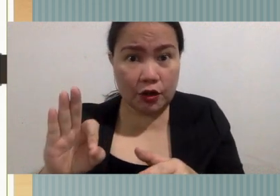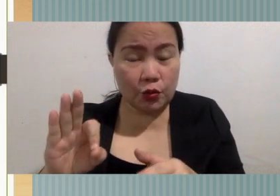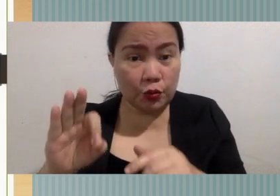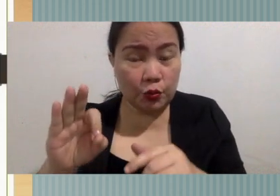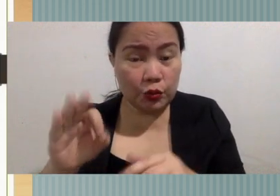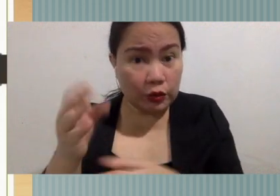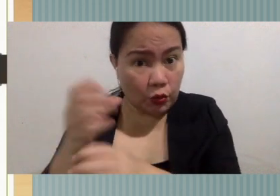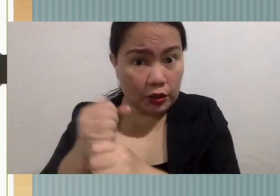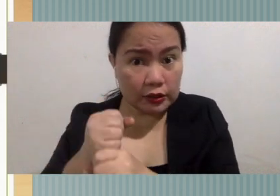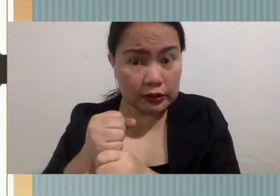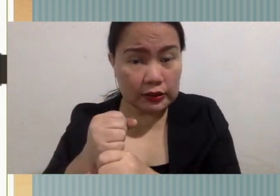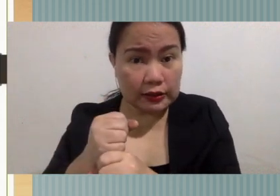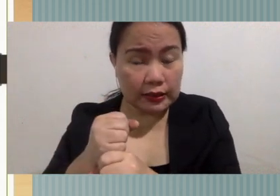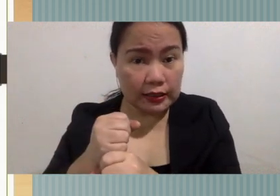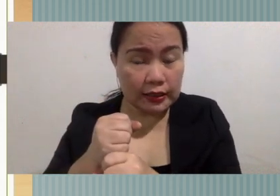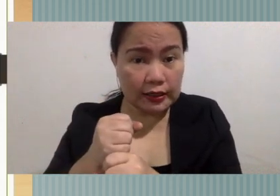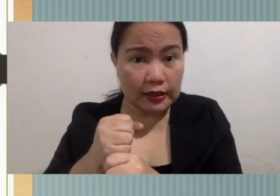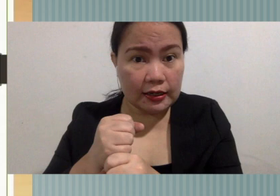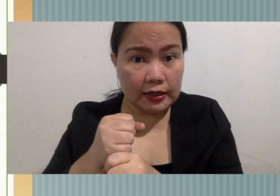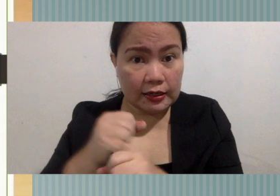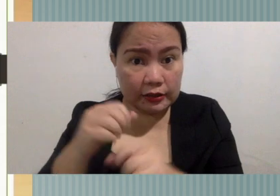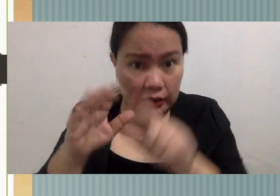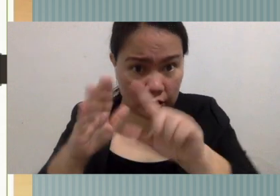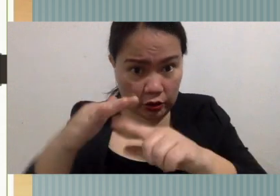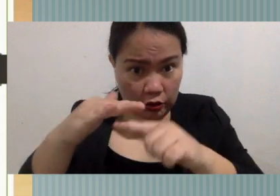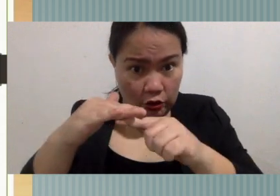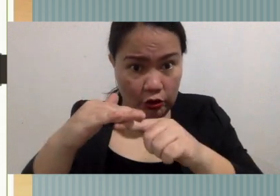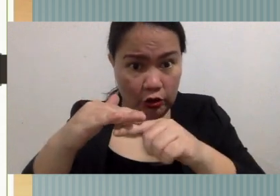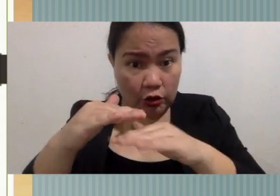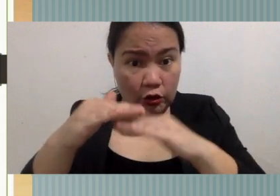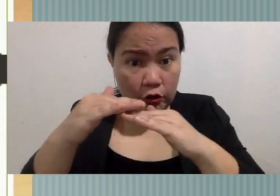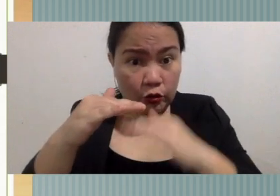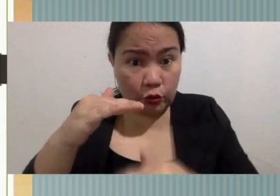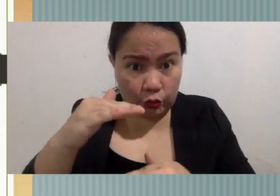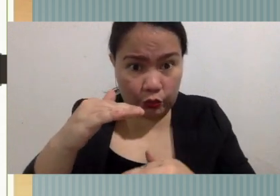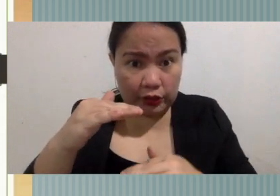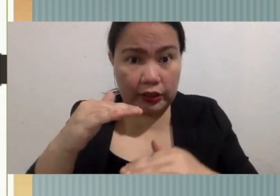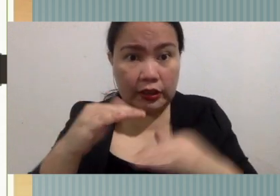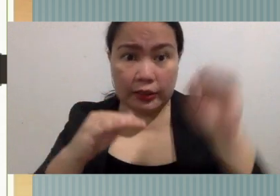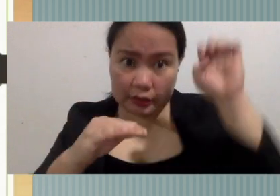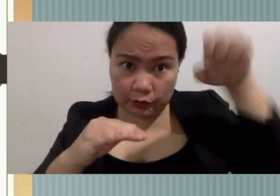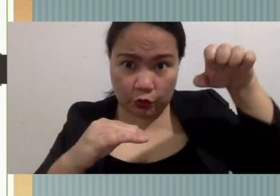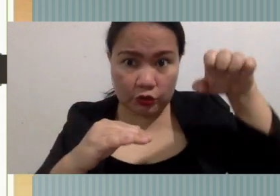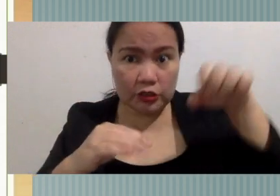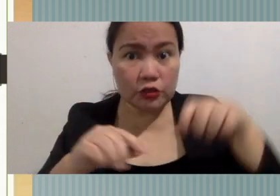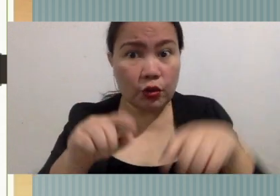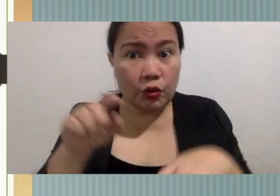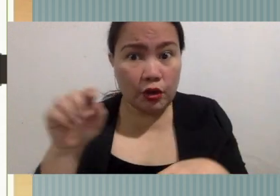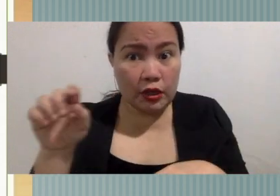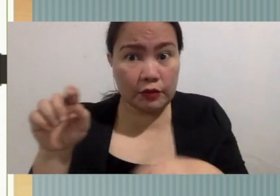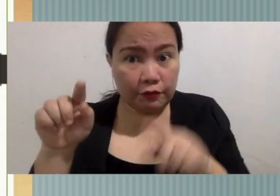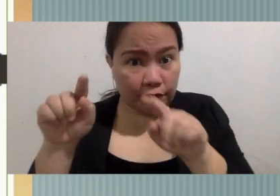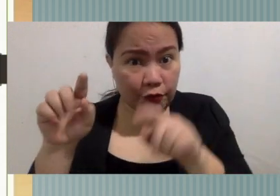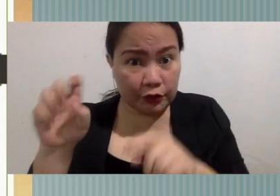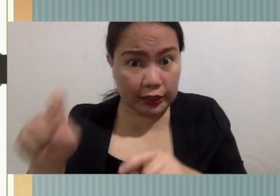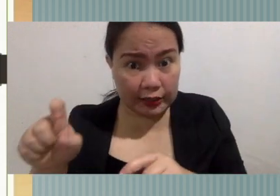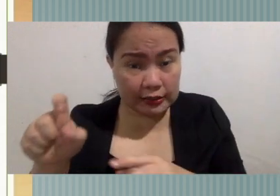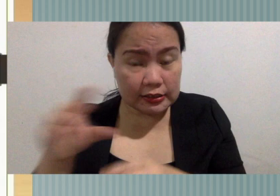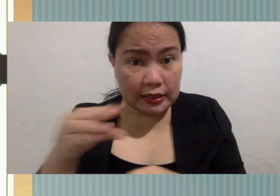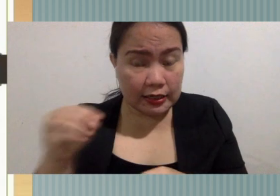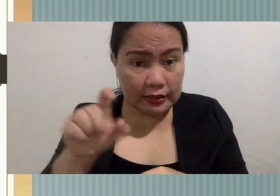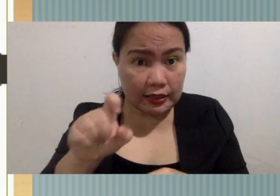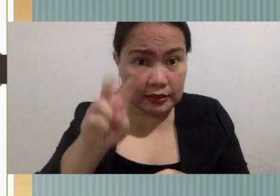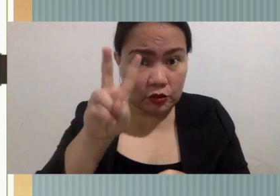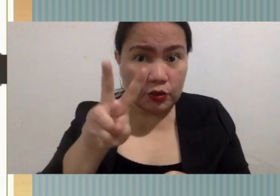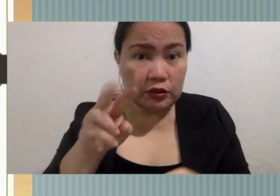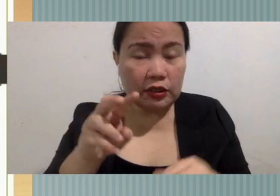least exponent. So, kaya, yung factor lang natin na kukunin is x. That's why, the greatest